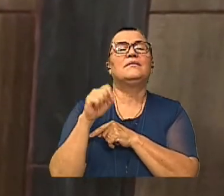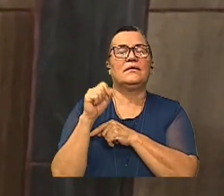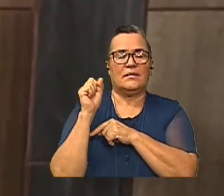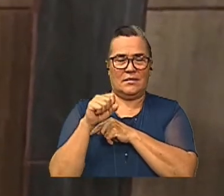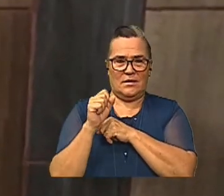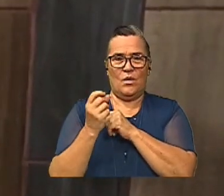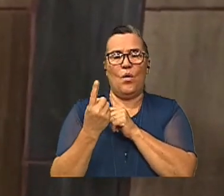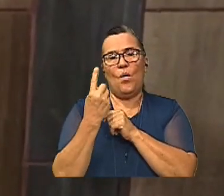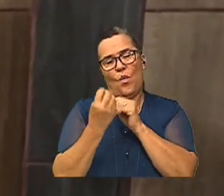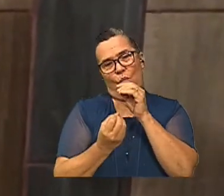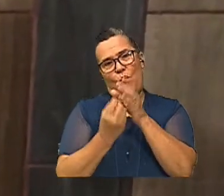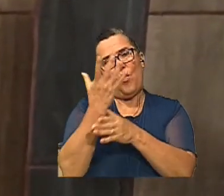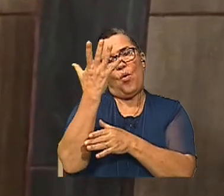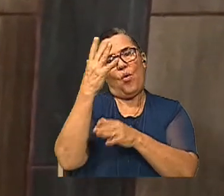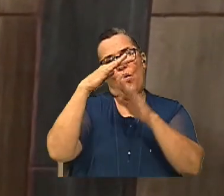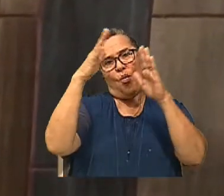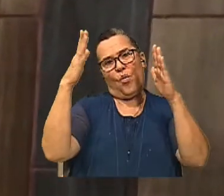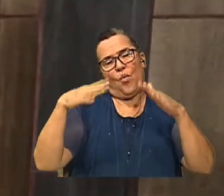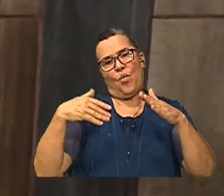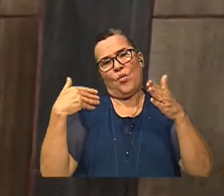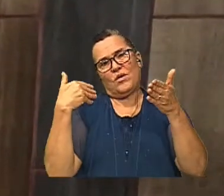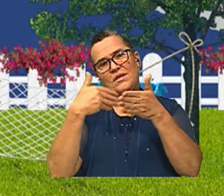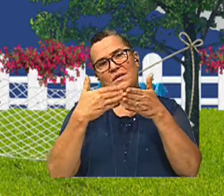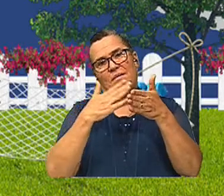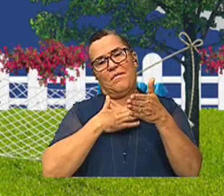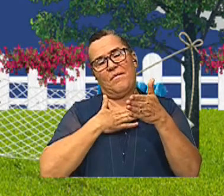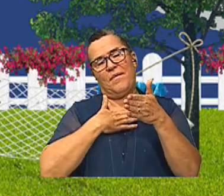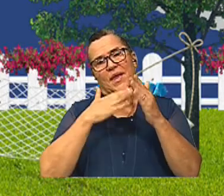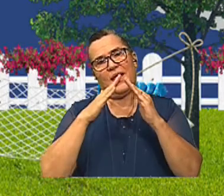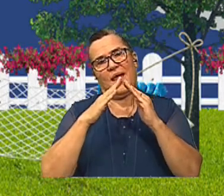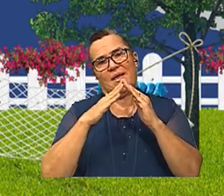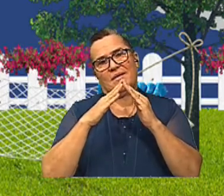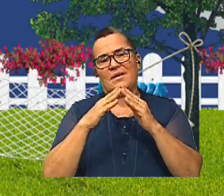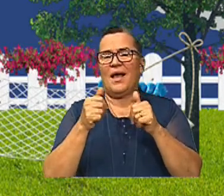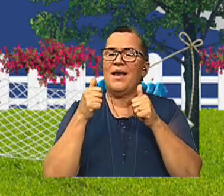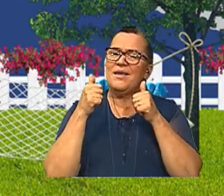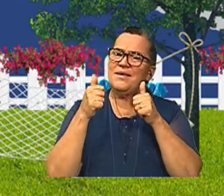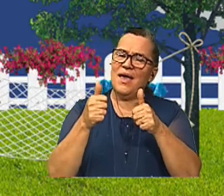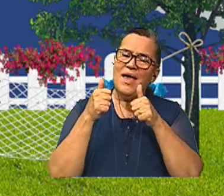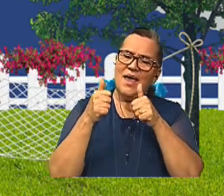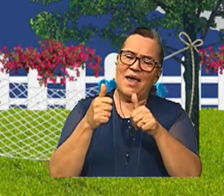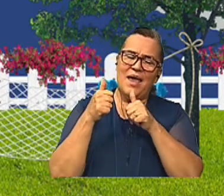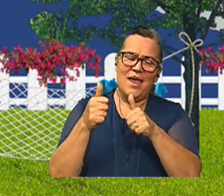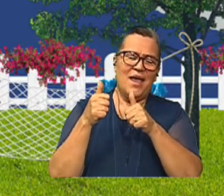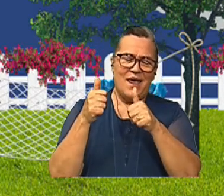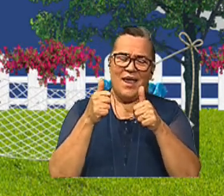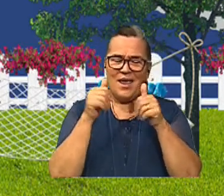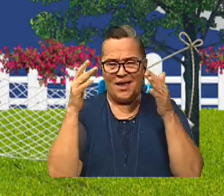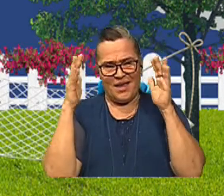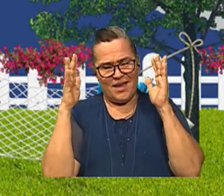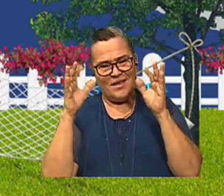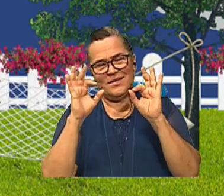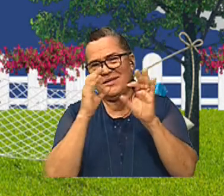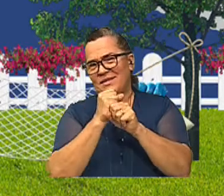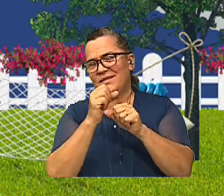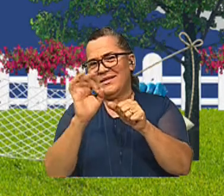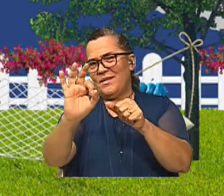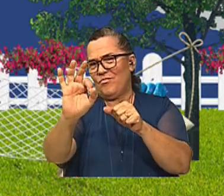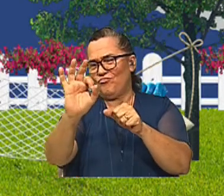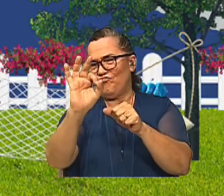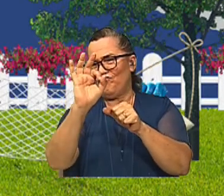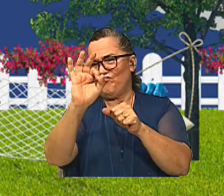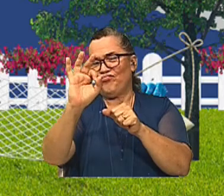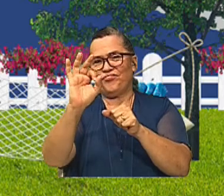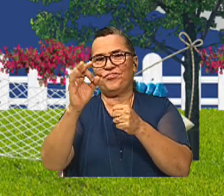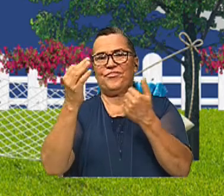one volcano close to my house. Okay, great, Esteban. You did it so well. You